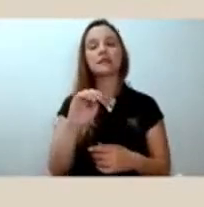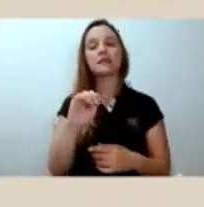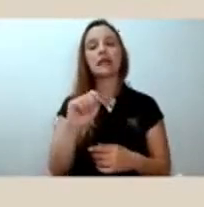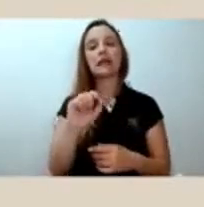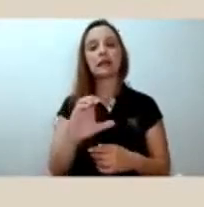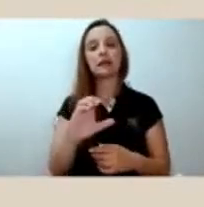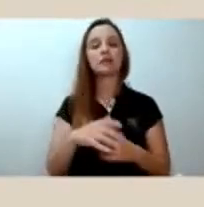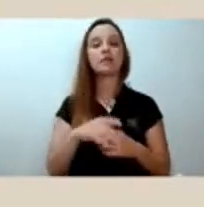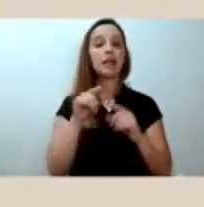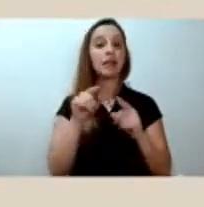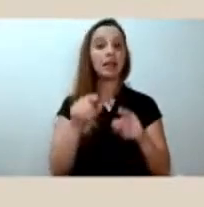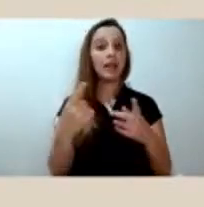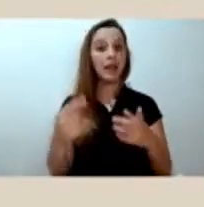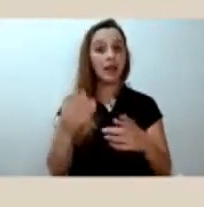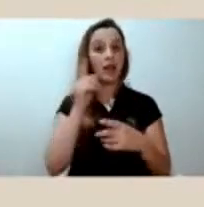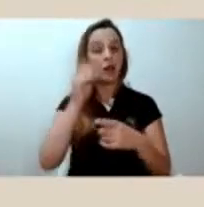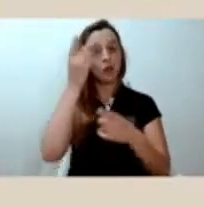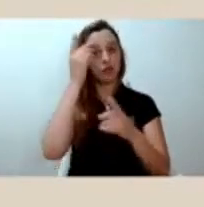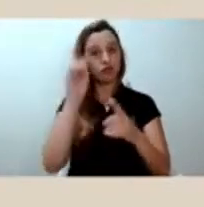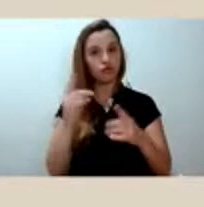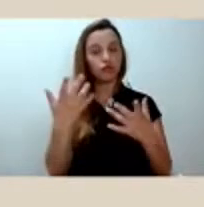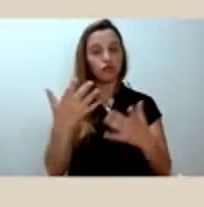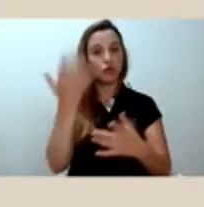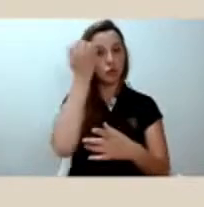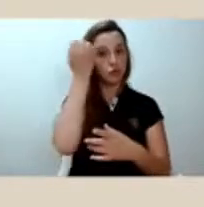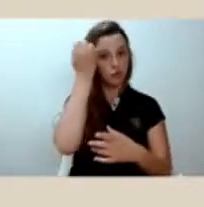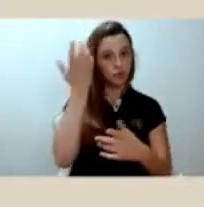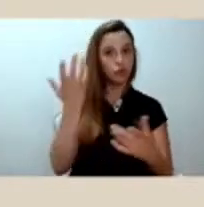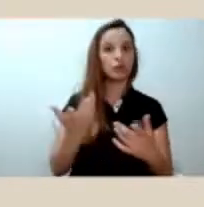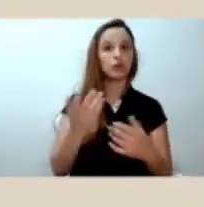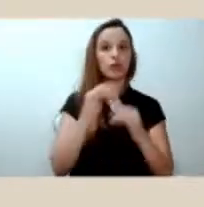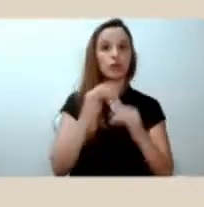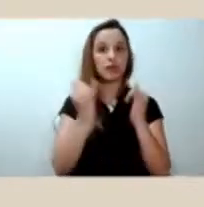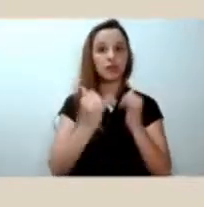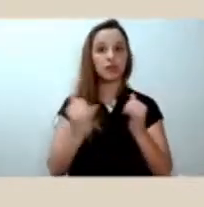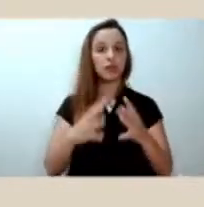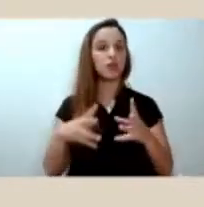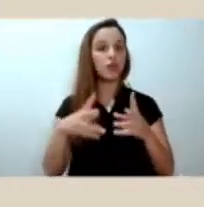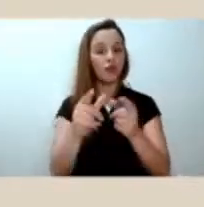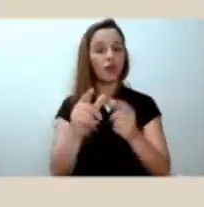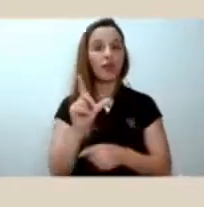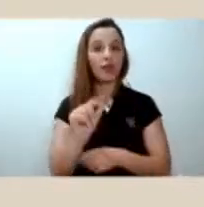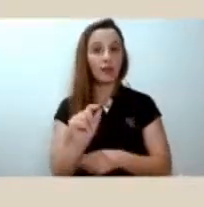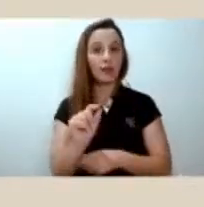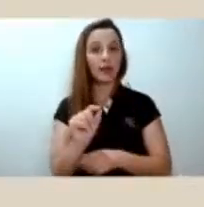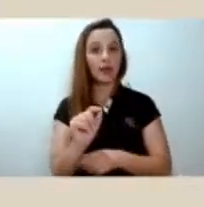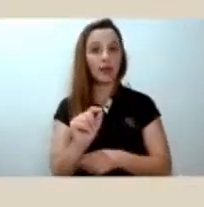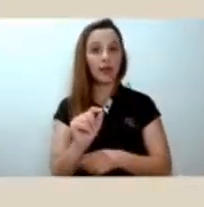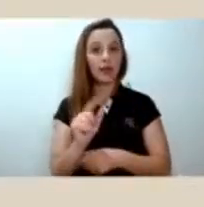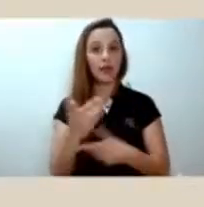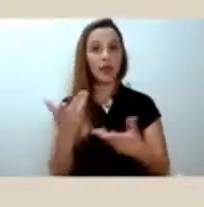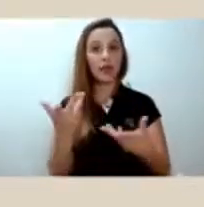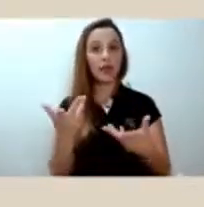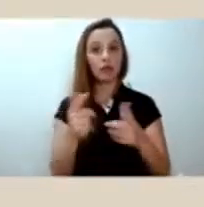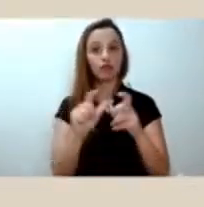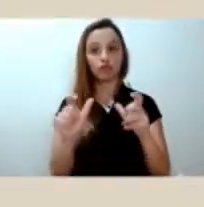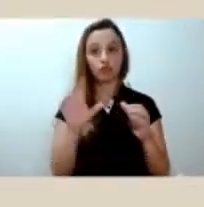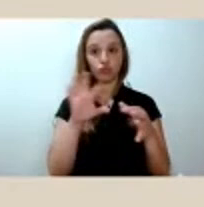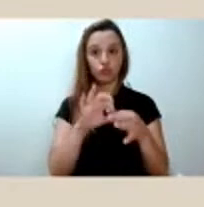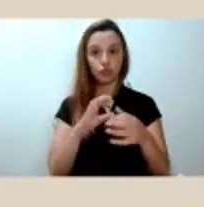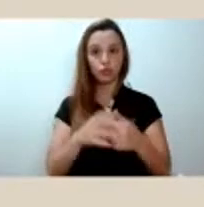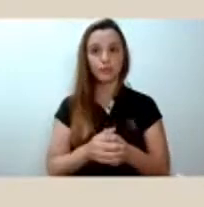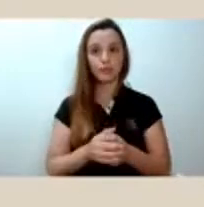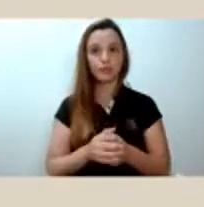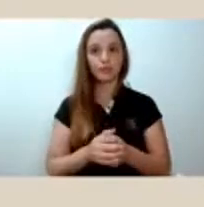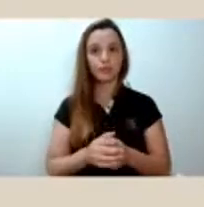a professor for the Master in International Development and Cooperation, and she is interested